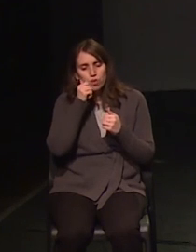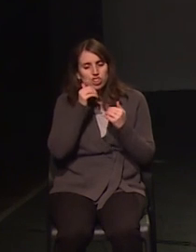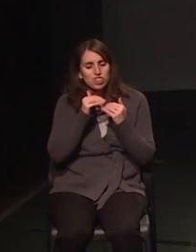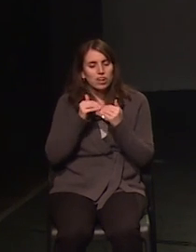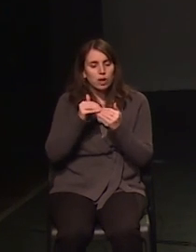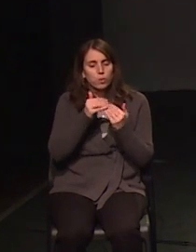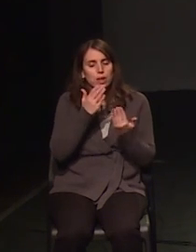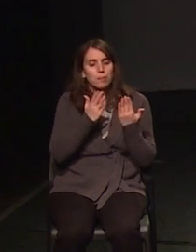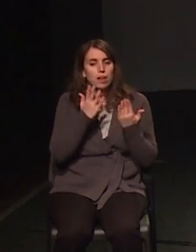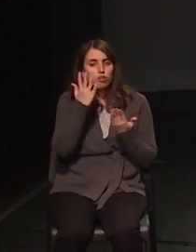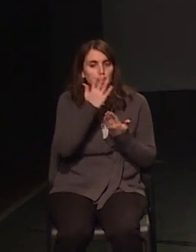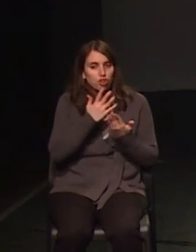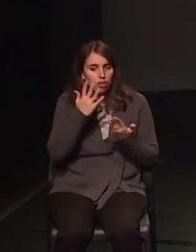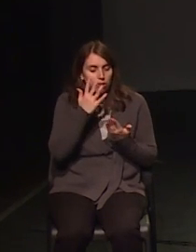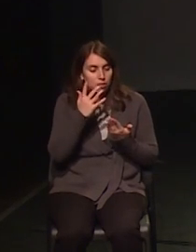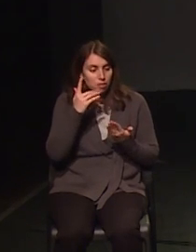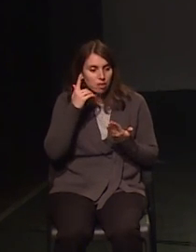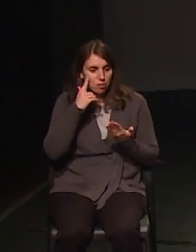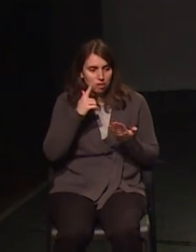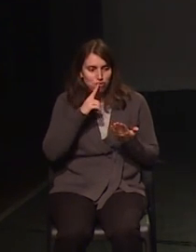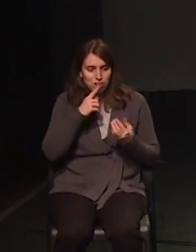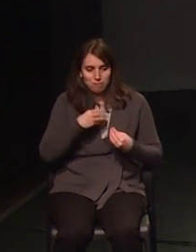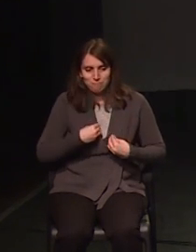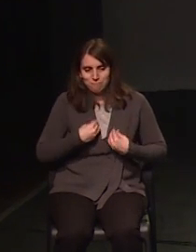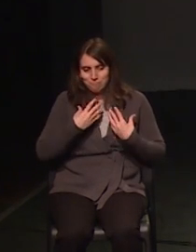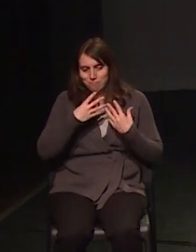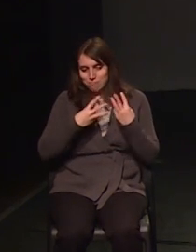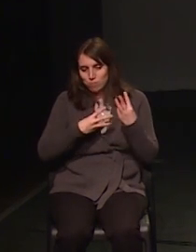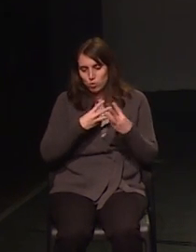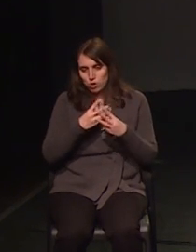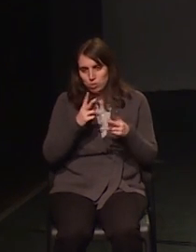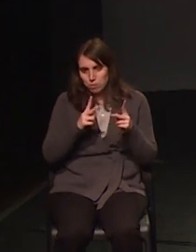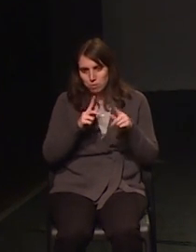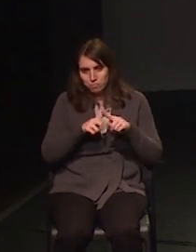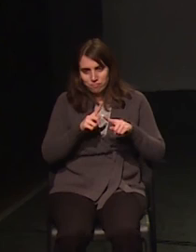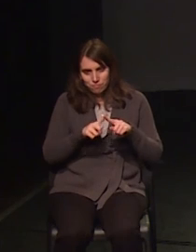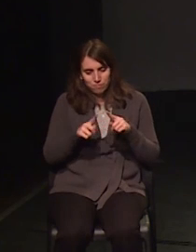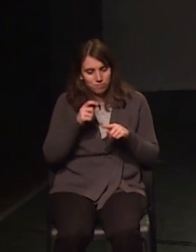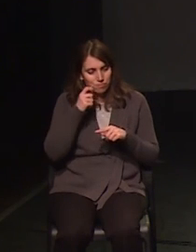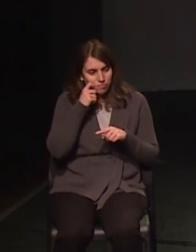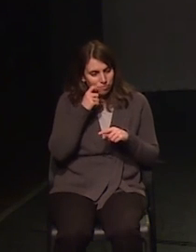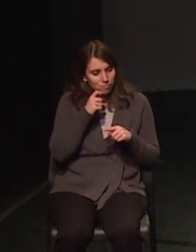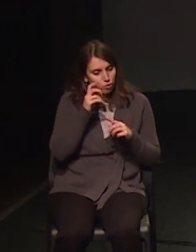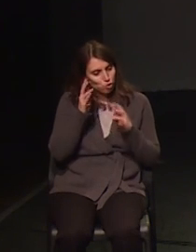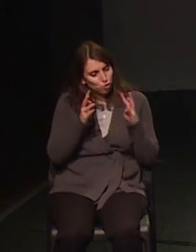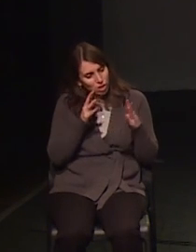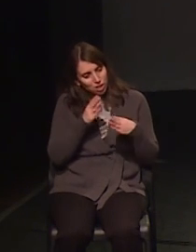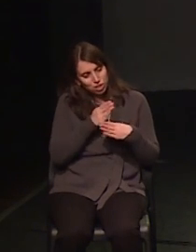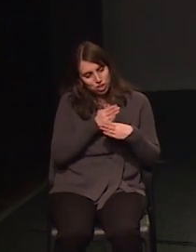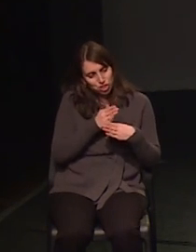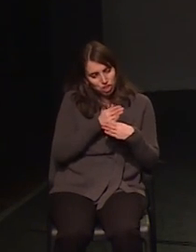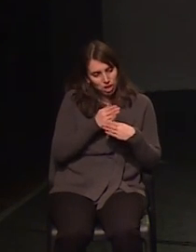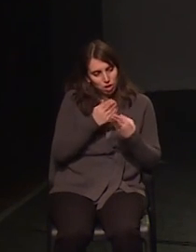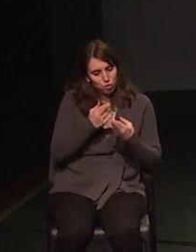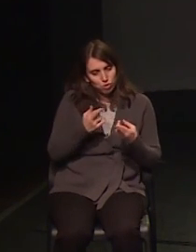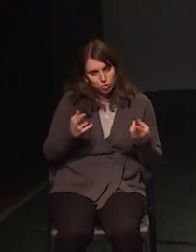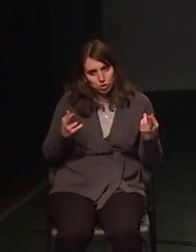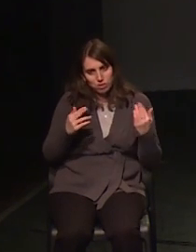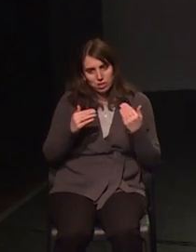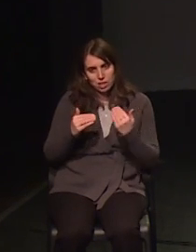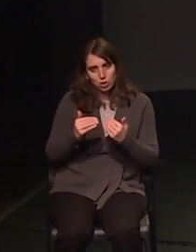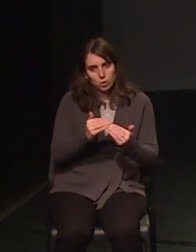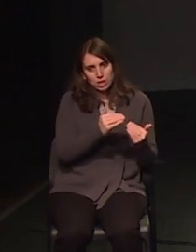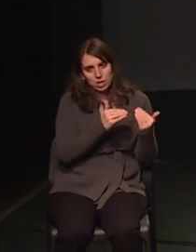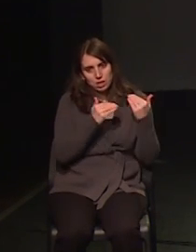vibrant world in which people of all races create, share, and enjoy resources and relationships equitably, unleashing